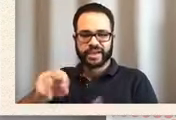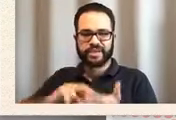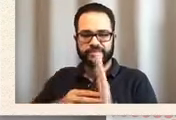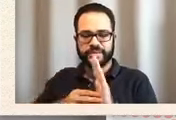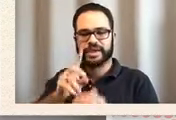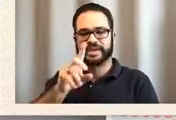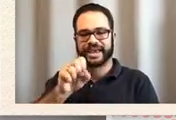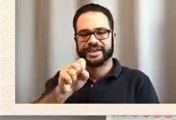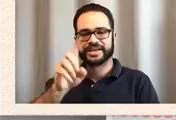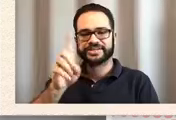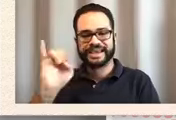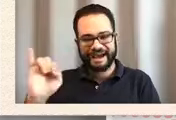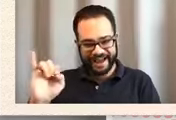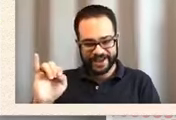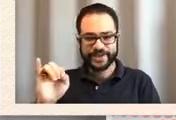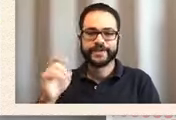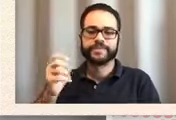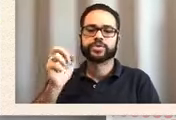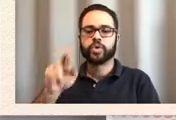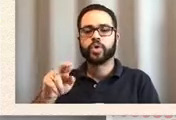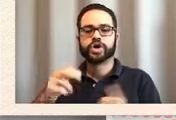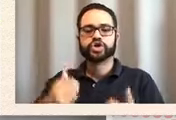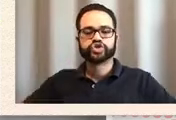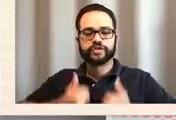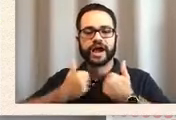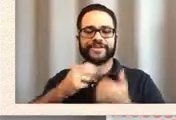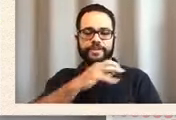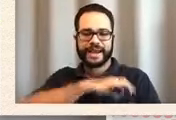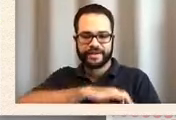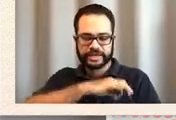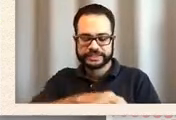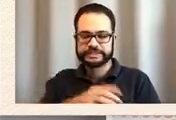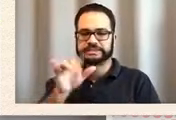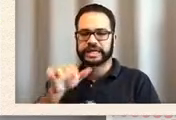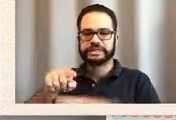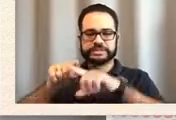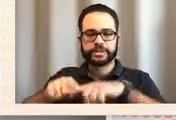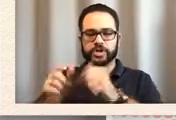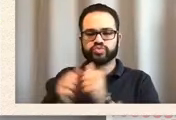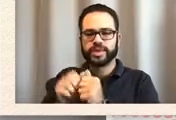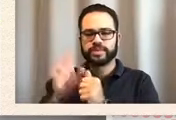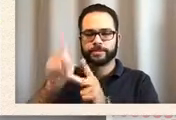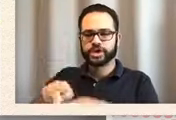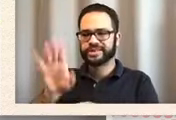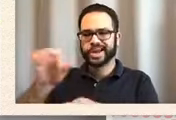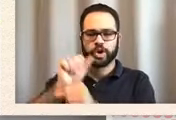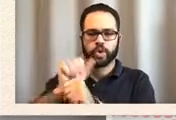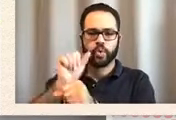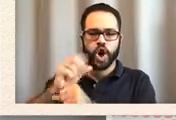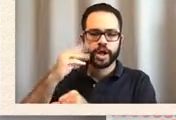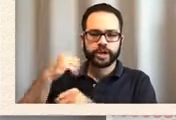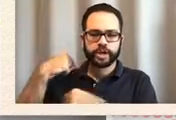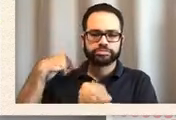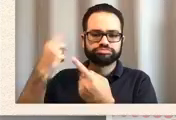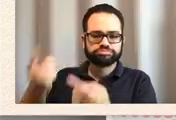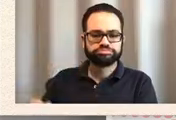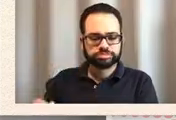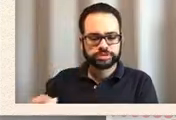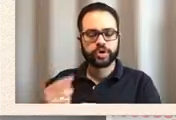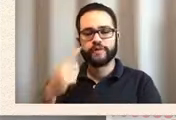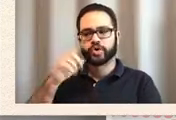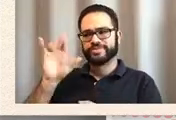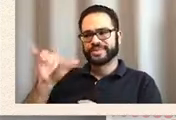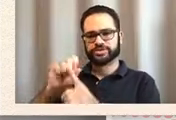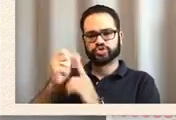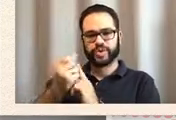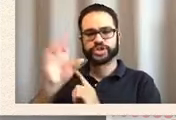insurance comes in, or survivor benefits. And this is based on somebody's work history. And so in this situation, her son is receiving